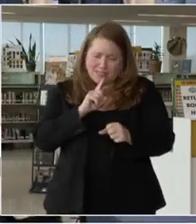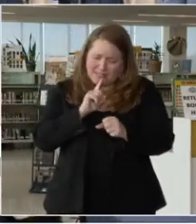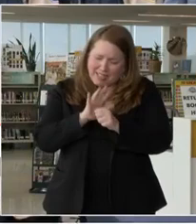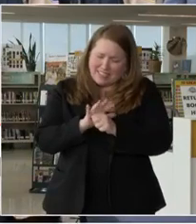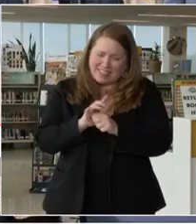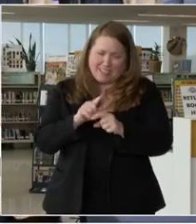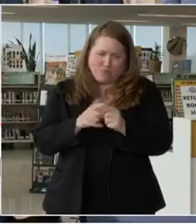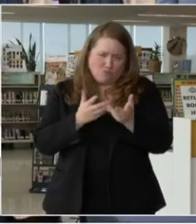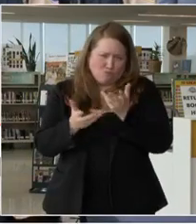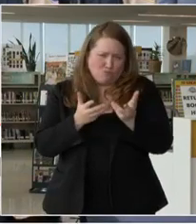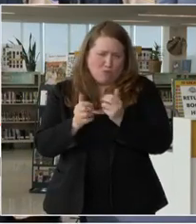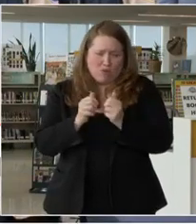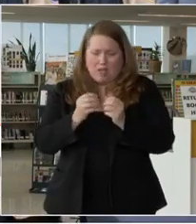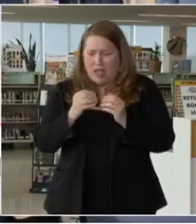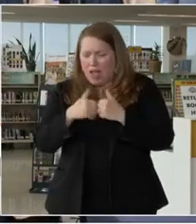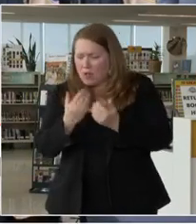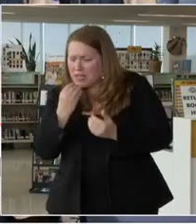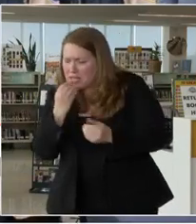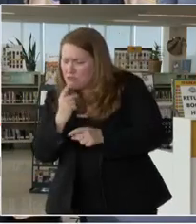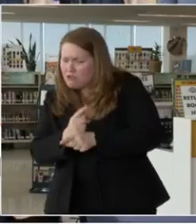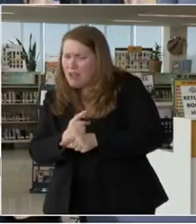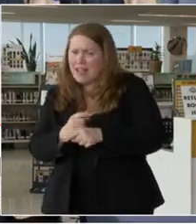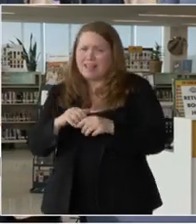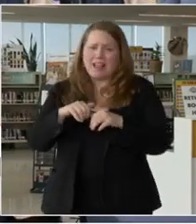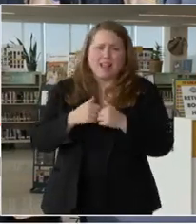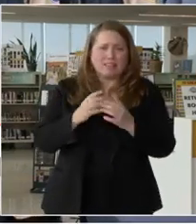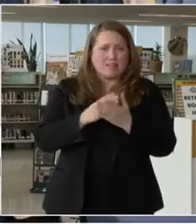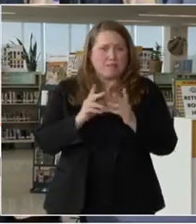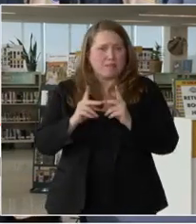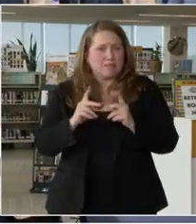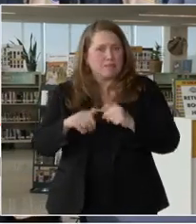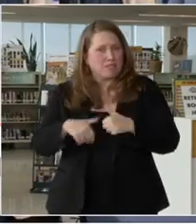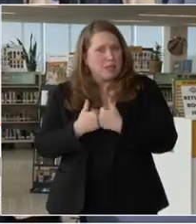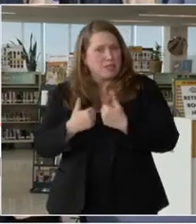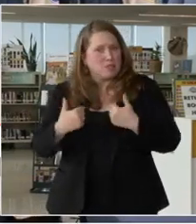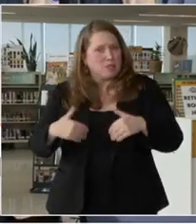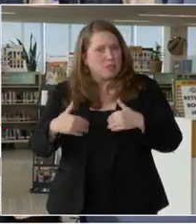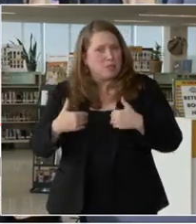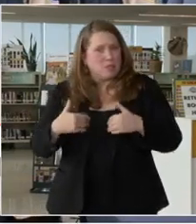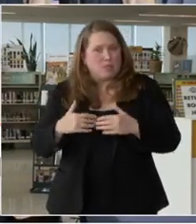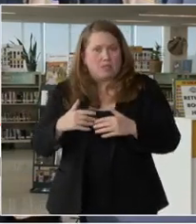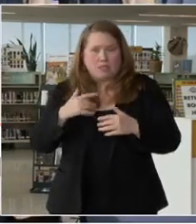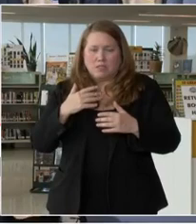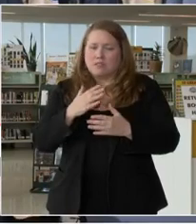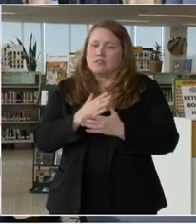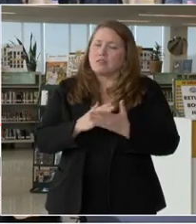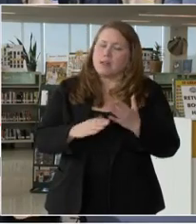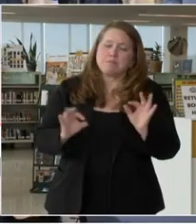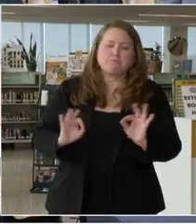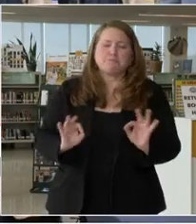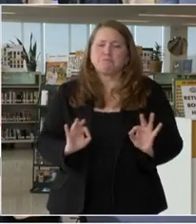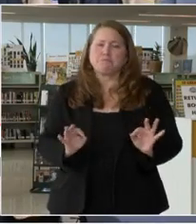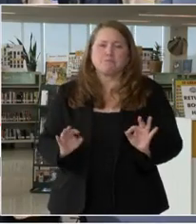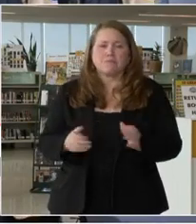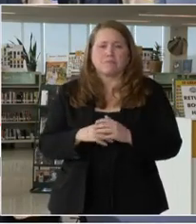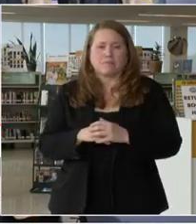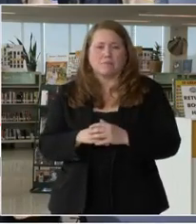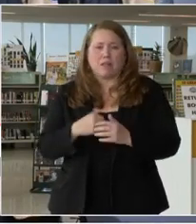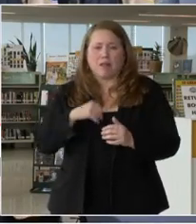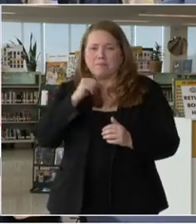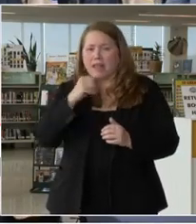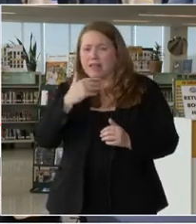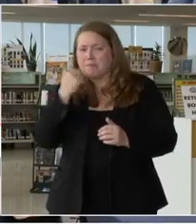you know, your nutrition and all that kind of stuff. For some young people, the challenges, that they vary, right? For some of them is, hey, look, I'm not the best student, and